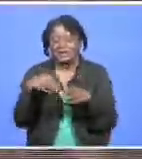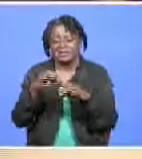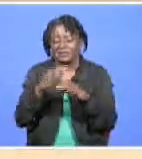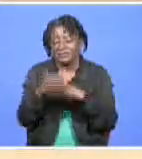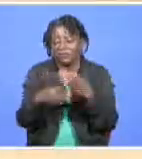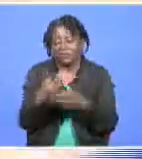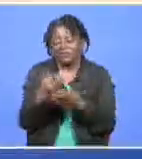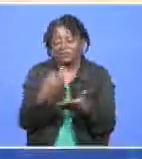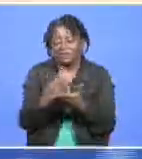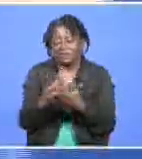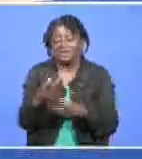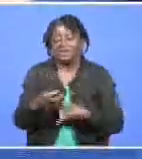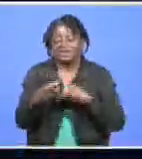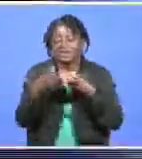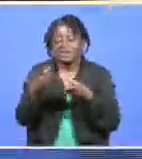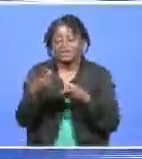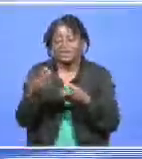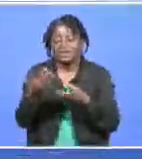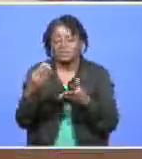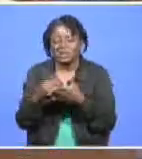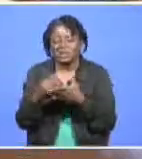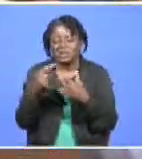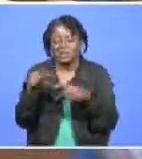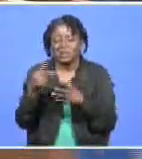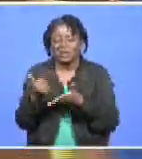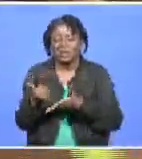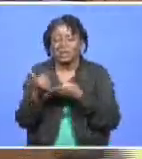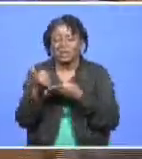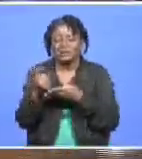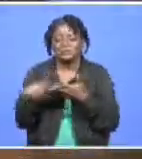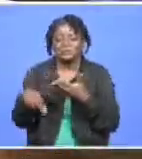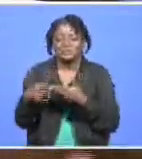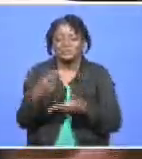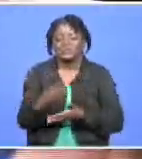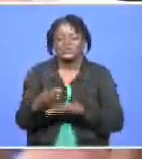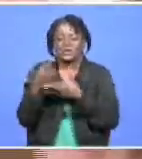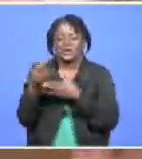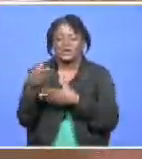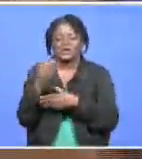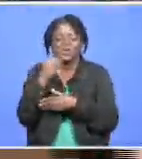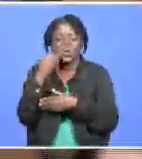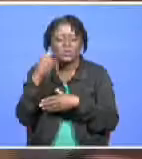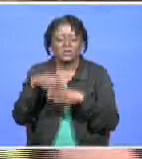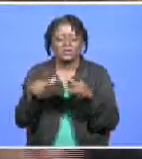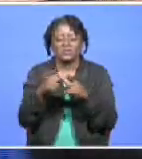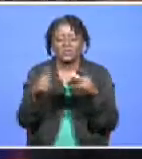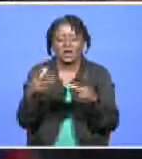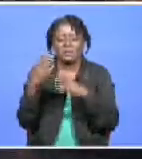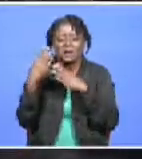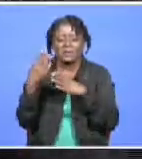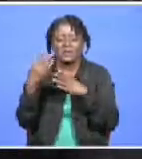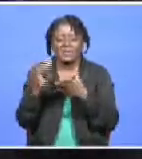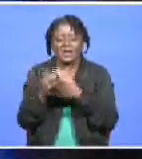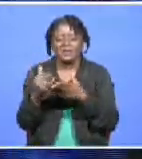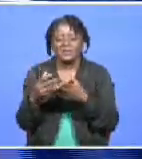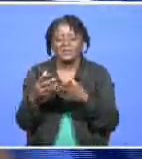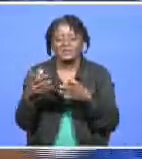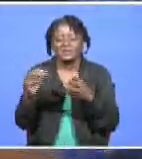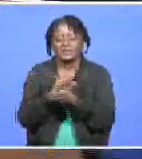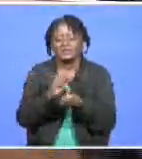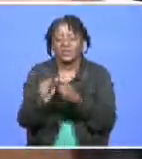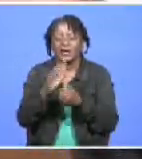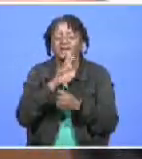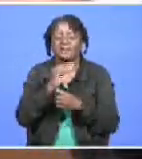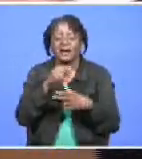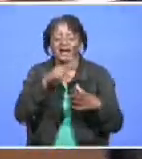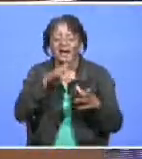help restore and rebuild his community in Grand Bahama, which was devastated by Hurricane Dorian, was at roughly $5,000 heading into Wednesday night.